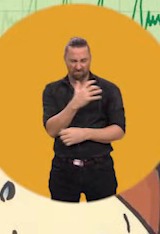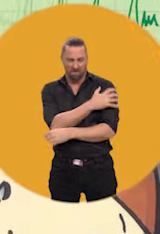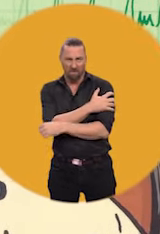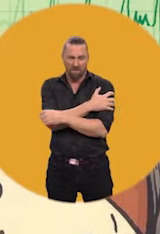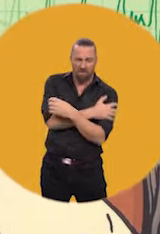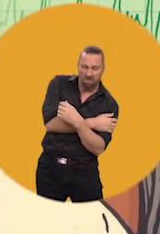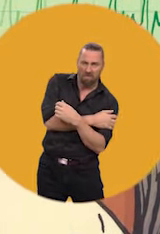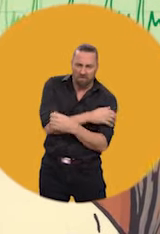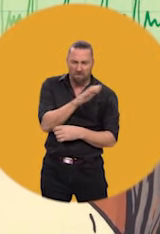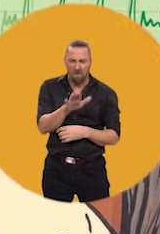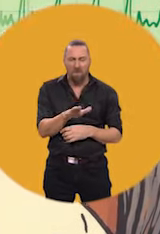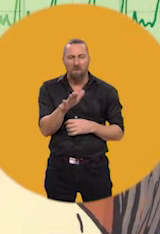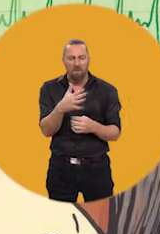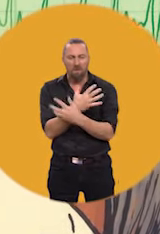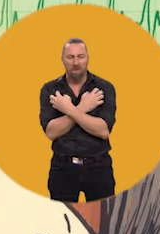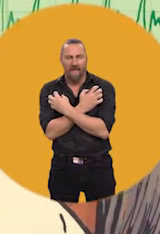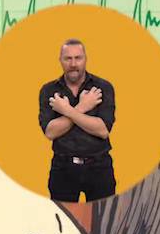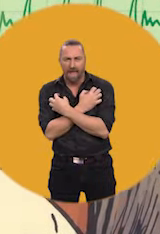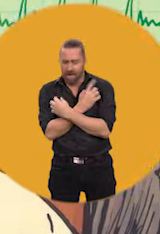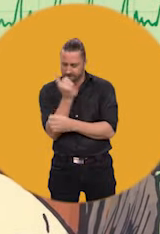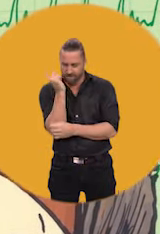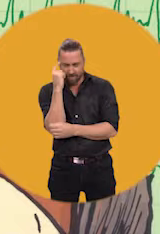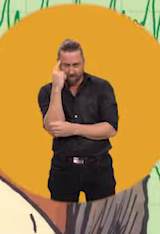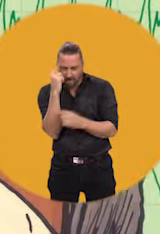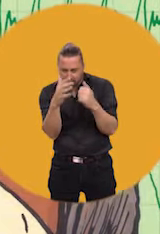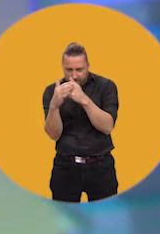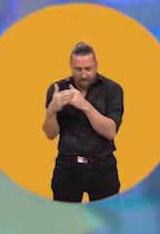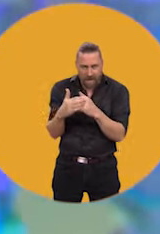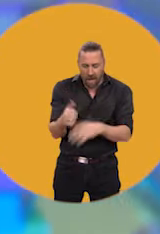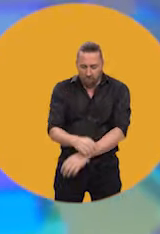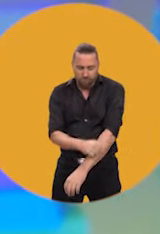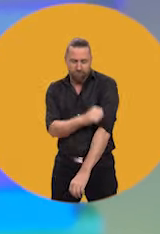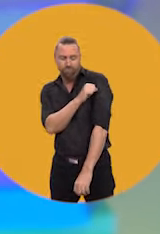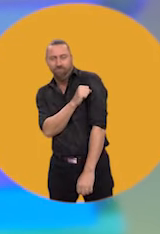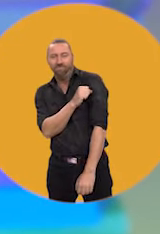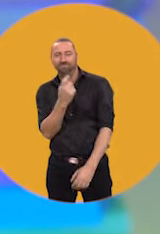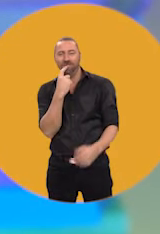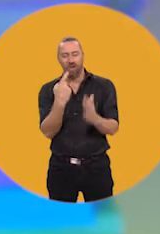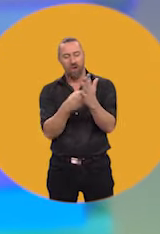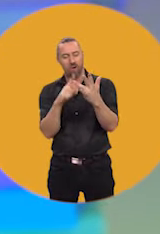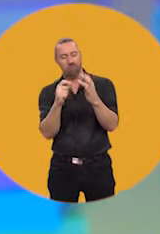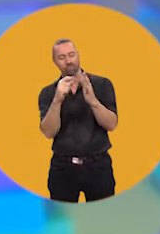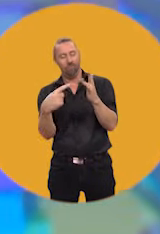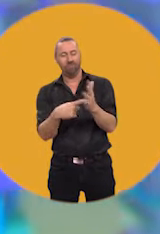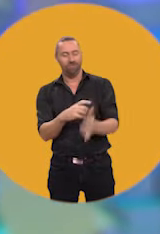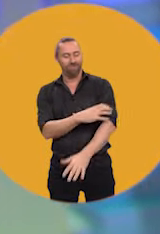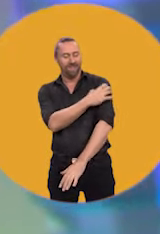quite badly and come to some harm, but it soon would be fixed with a robotic arm.